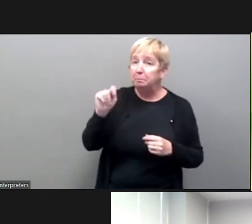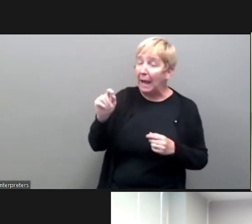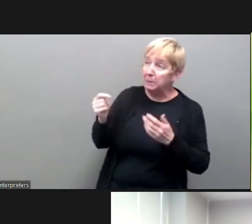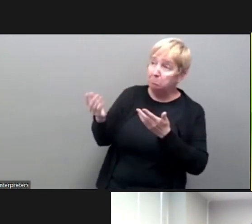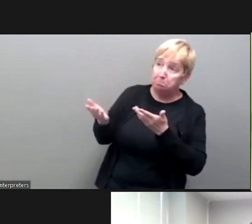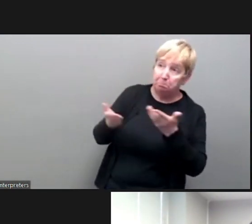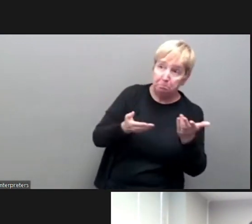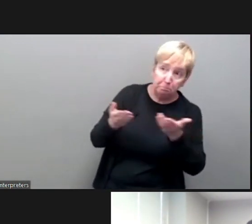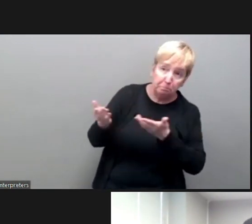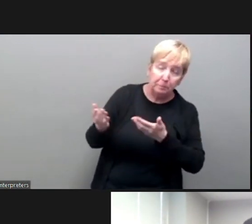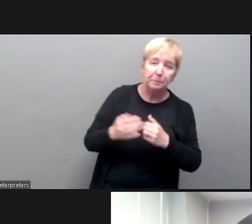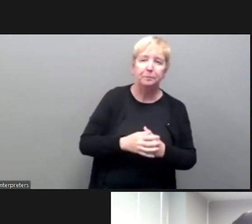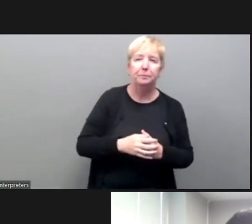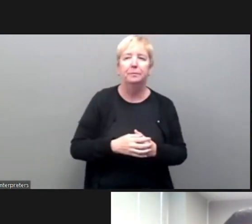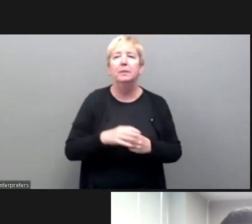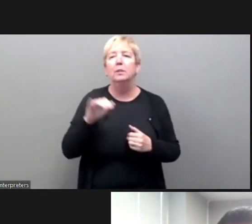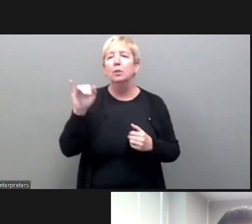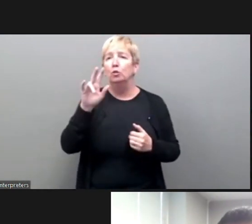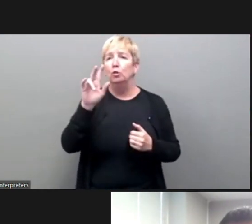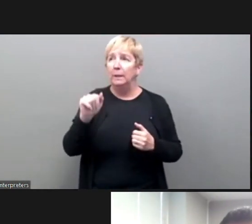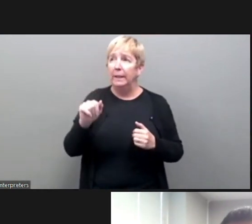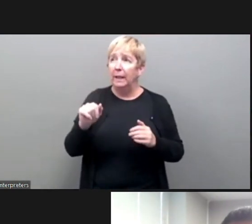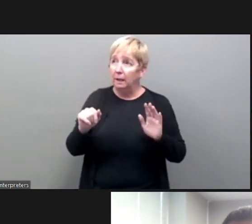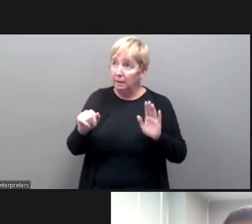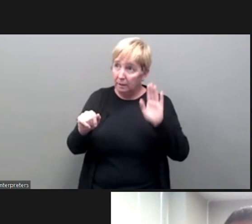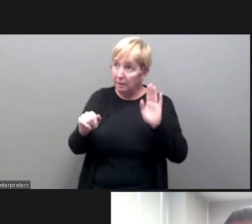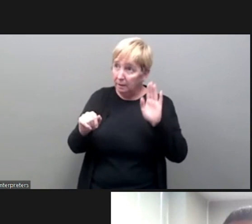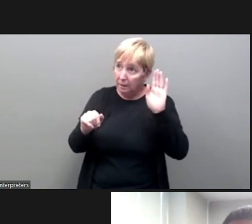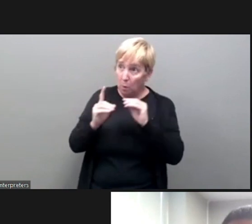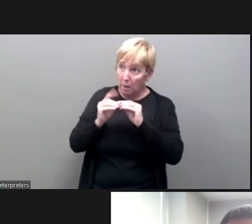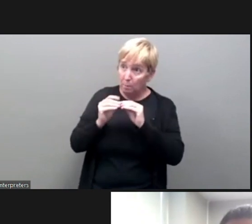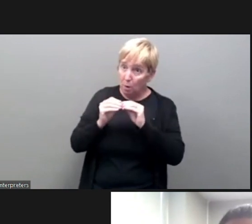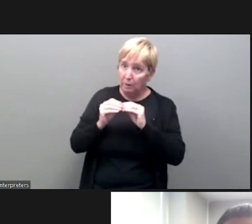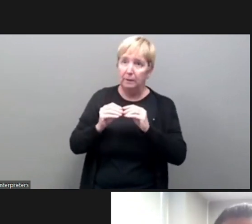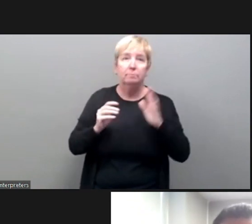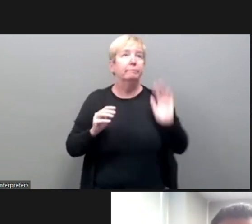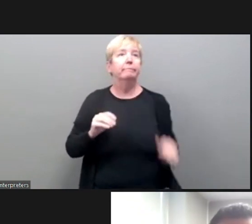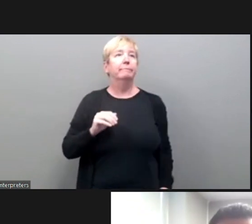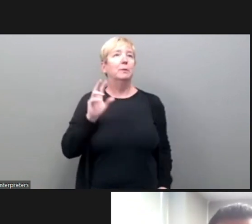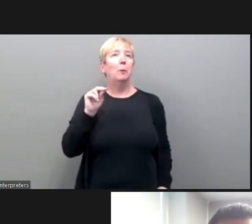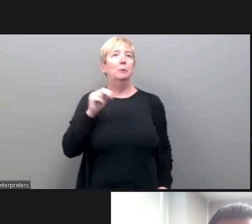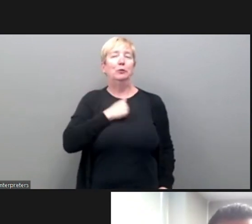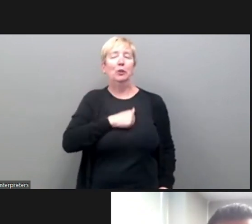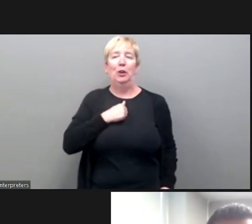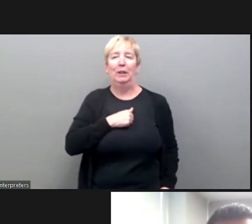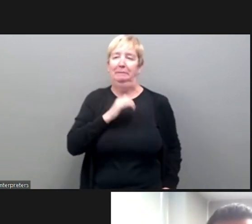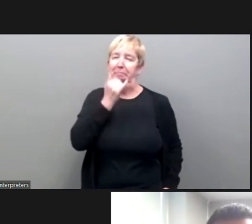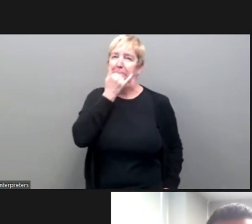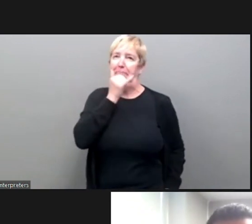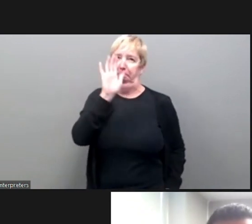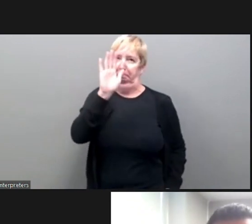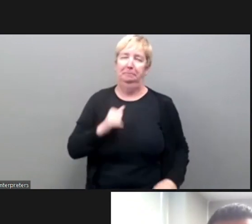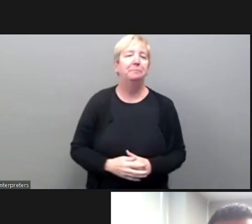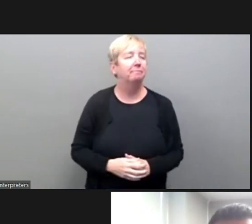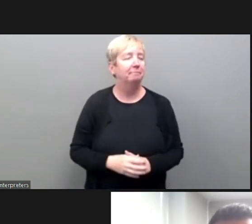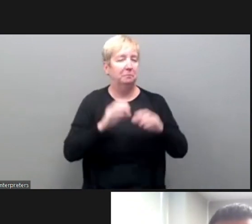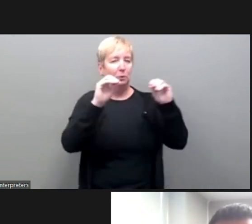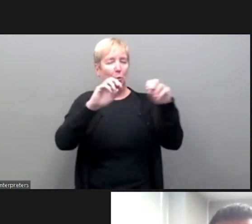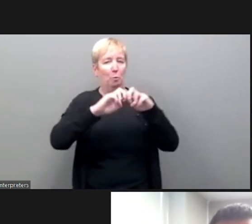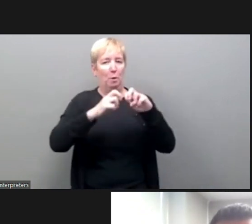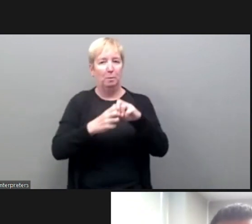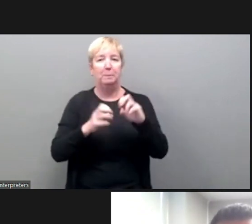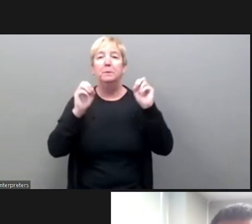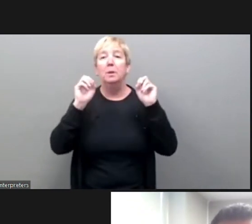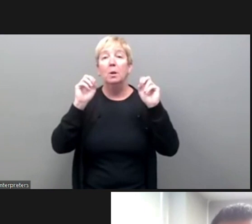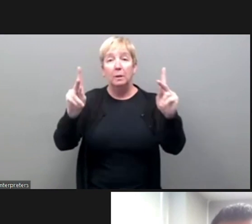hand? Julia, you still got your hand up. Are you looking to do a follow-up, or is that just? No, sorry, that's an accident. No problem. Okay, cool. Well,